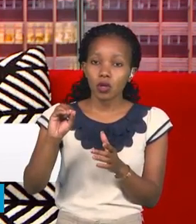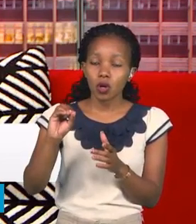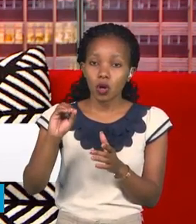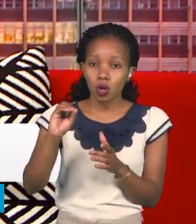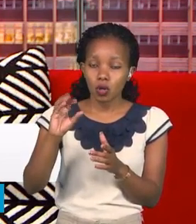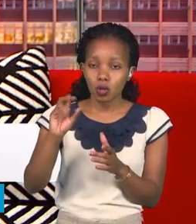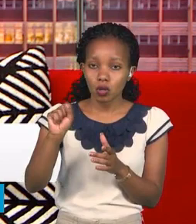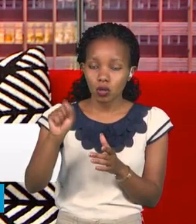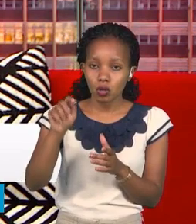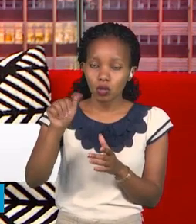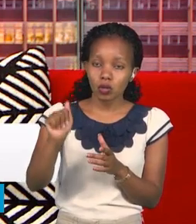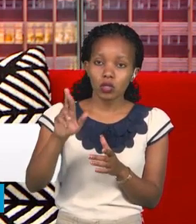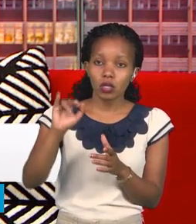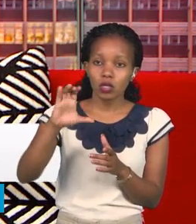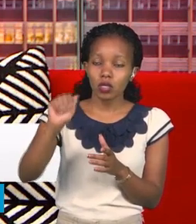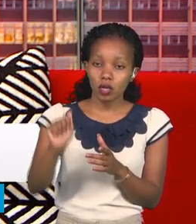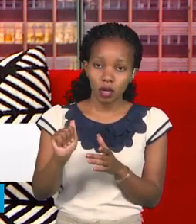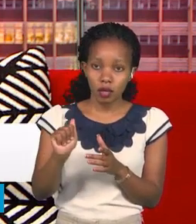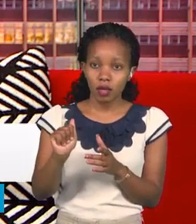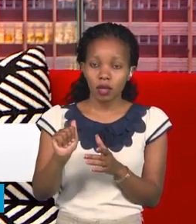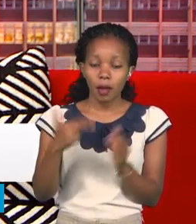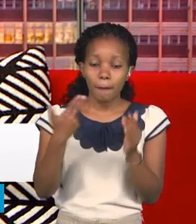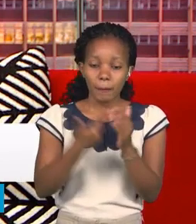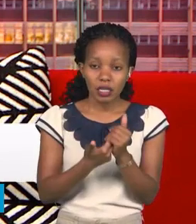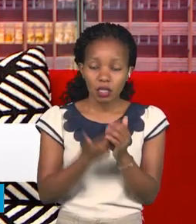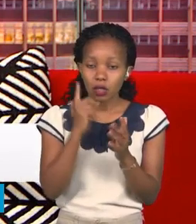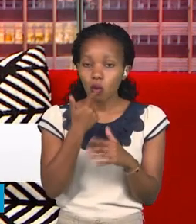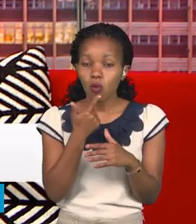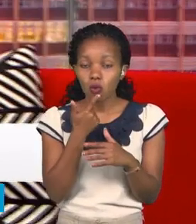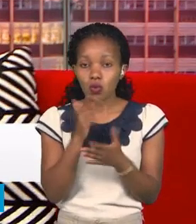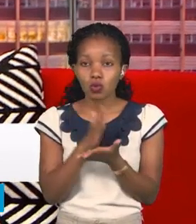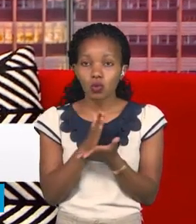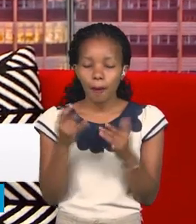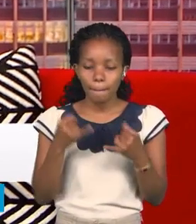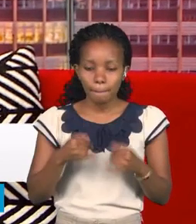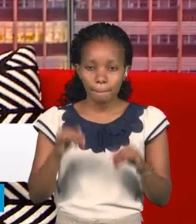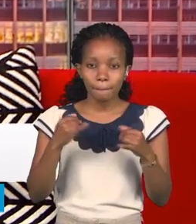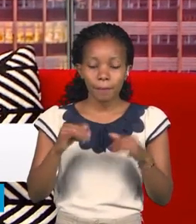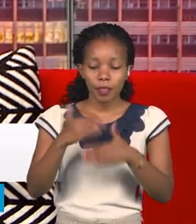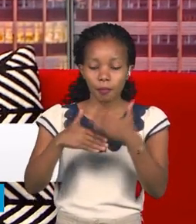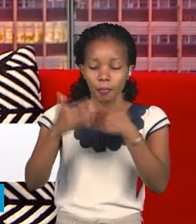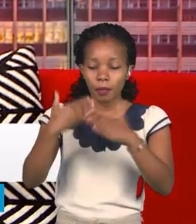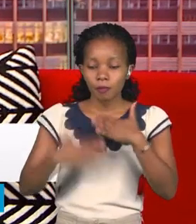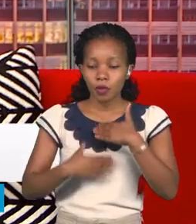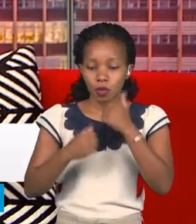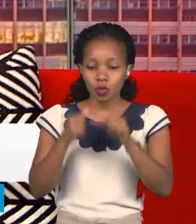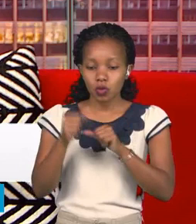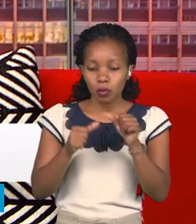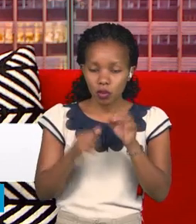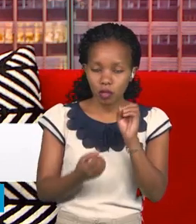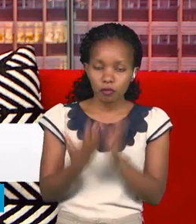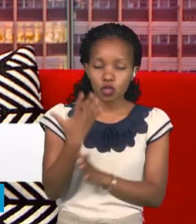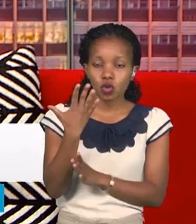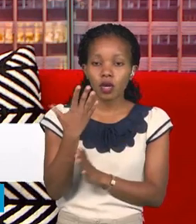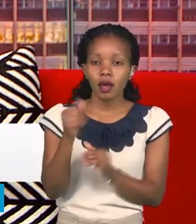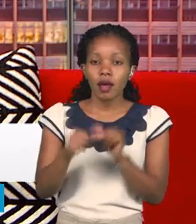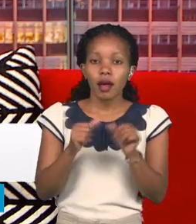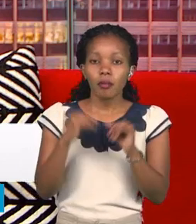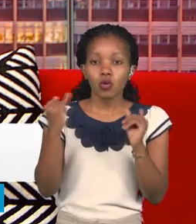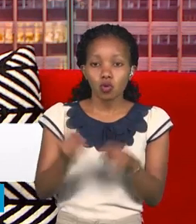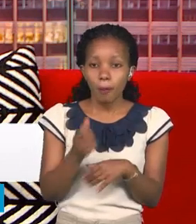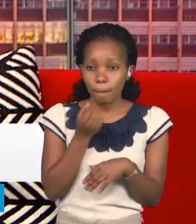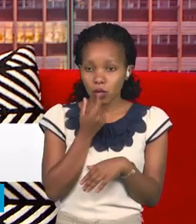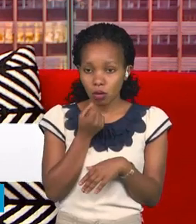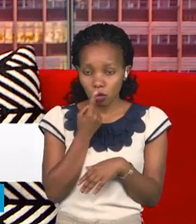happens is it's the private players, who actually try to build more confidence in terms of innovation, in terms of new medical